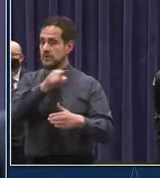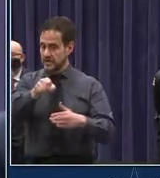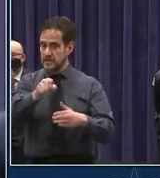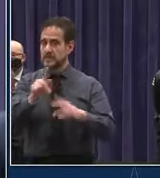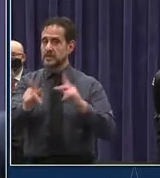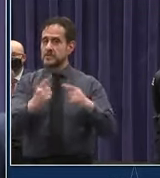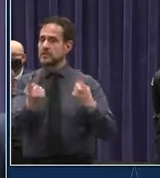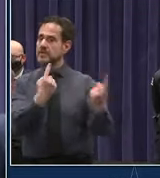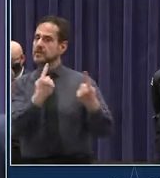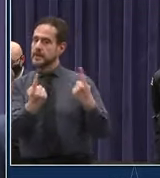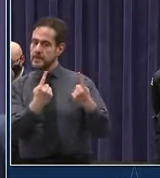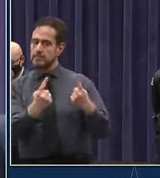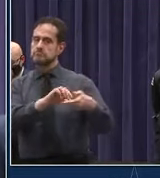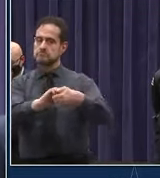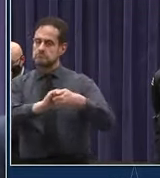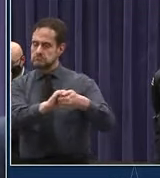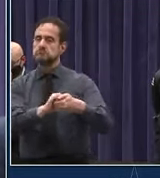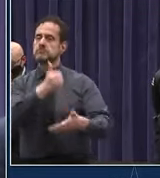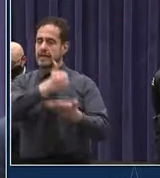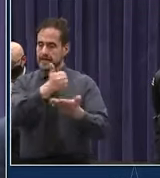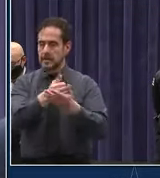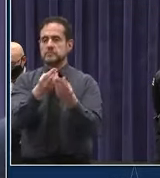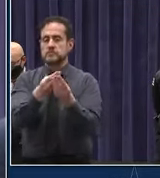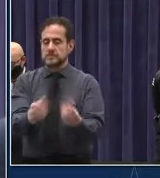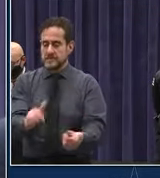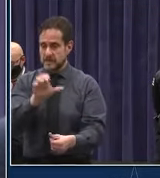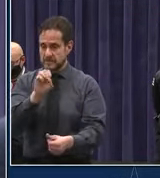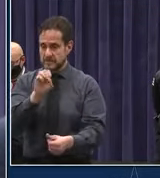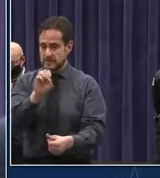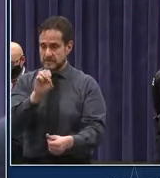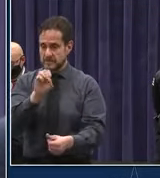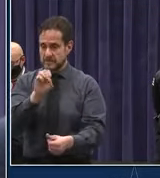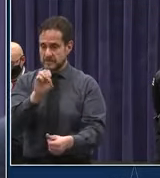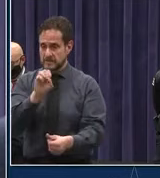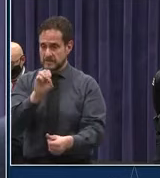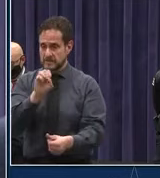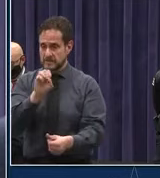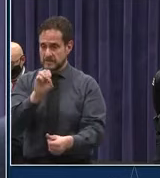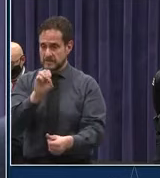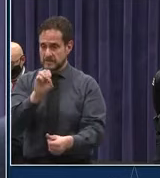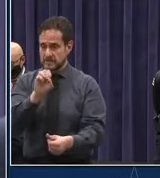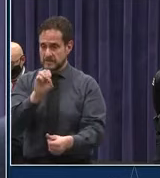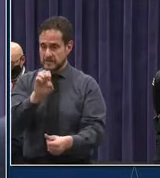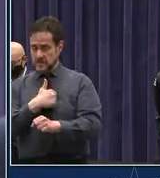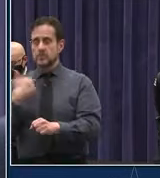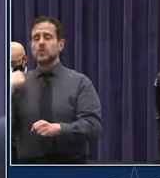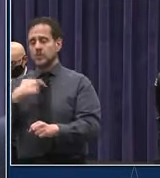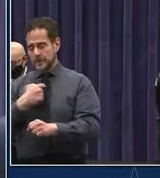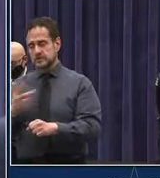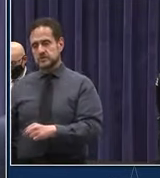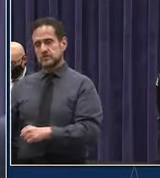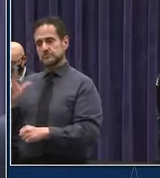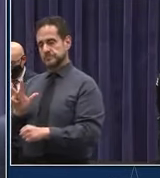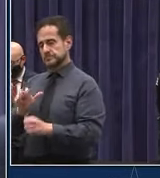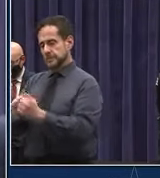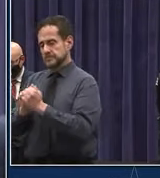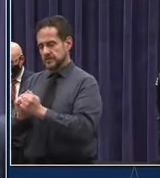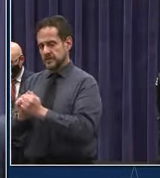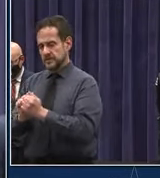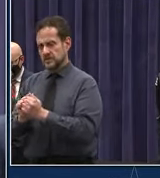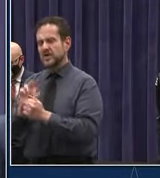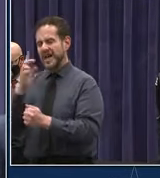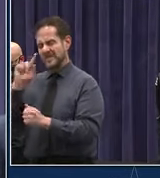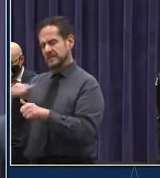covered for many, many years. But everyone involved in this incident came forward to